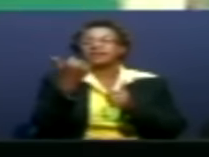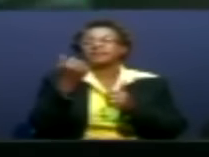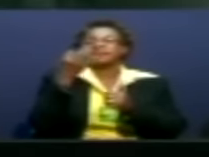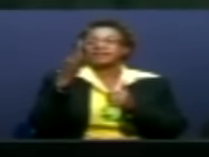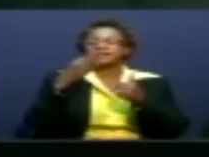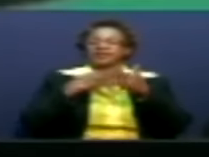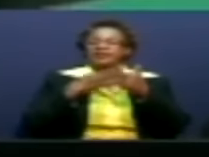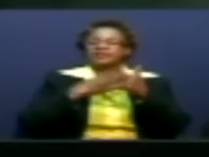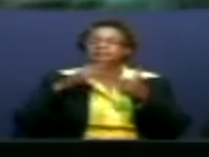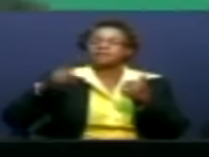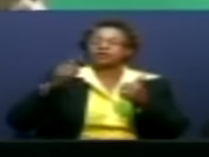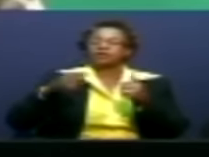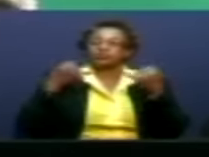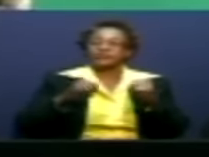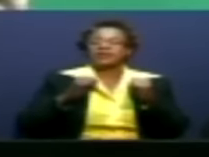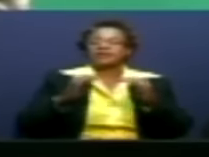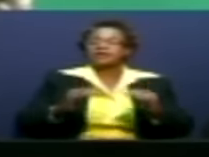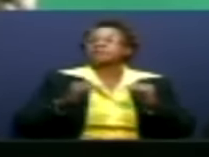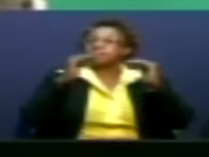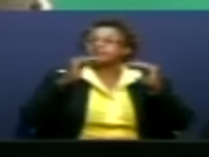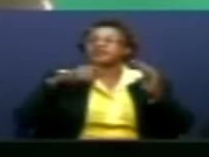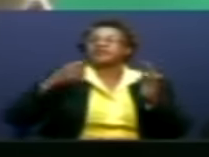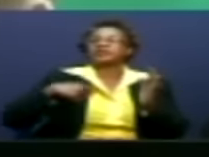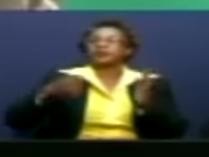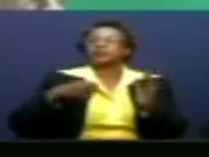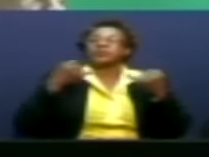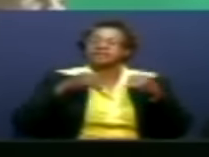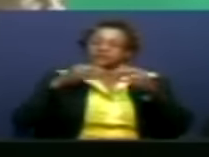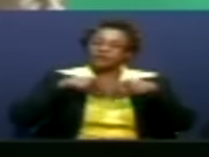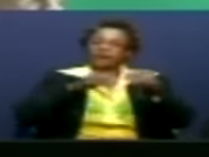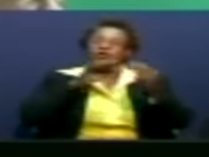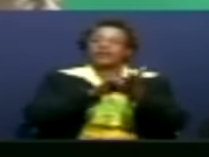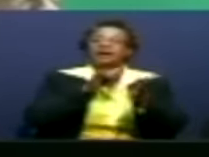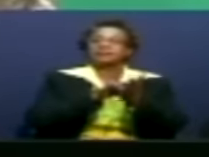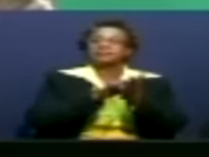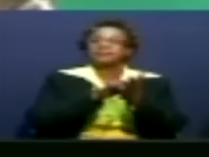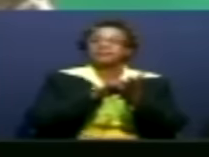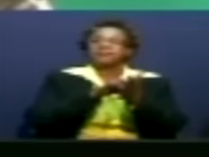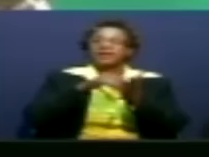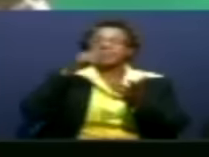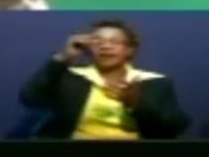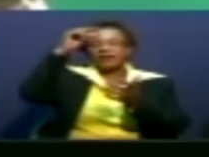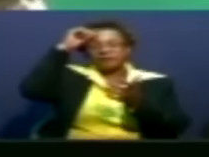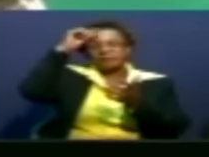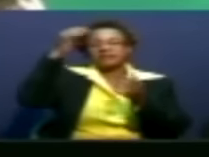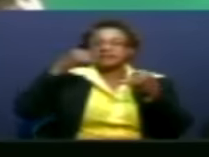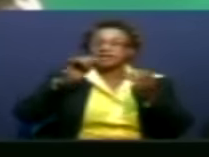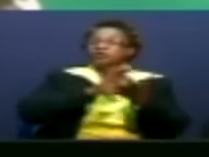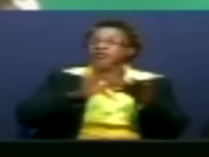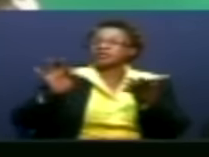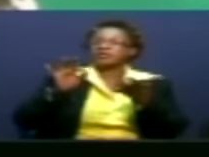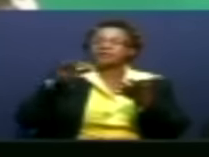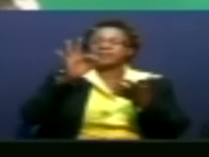38 million to upgrade your factory. We are trying to pursue that element of the government writing off the 500,000 that they